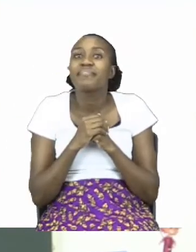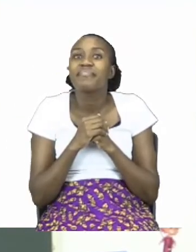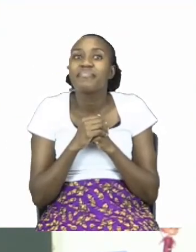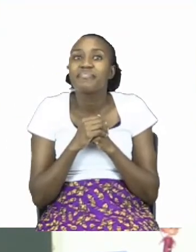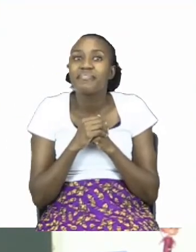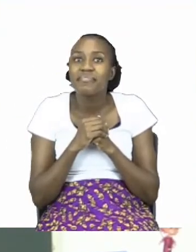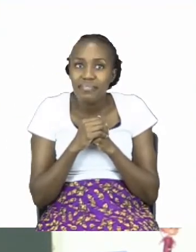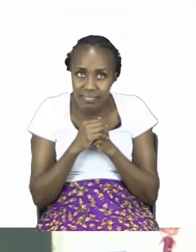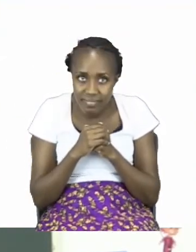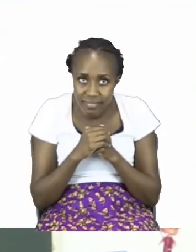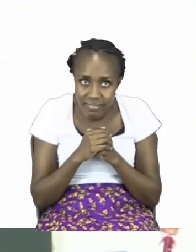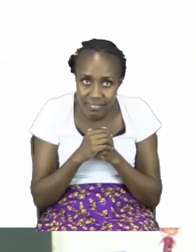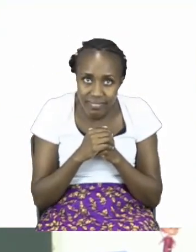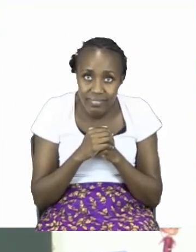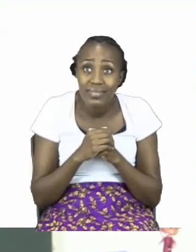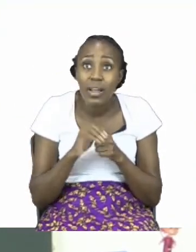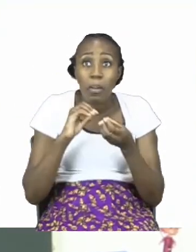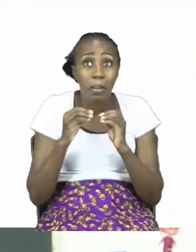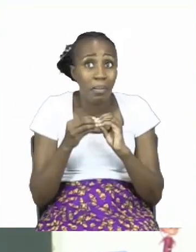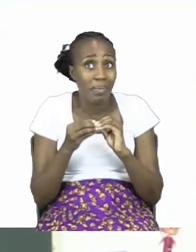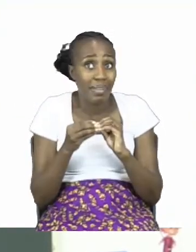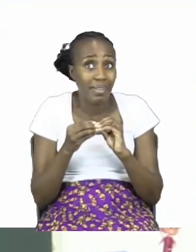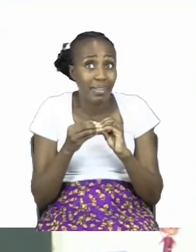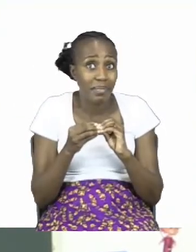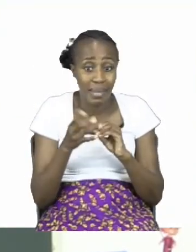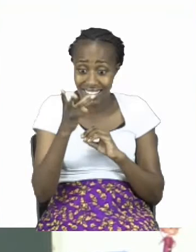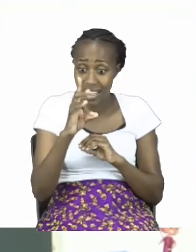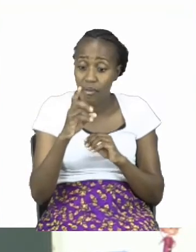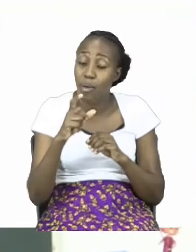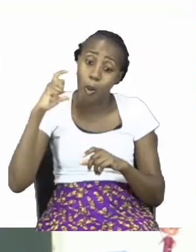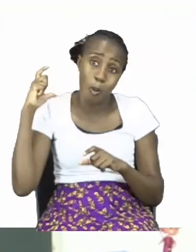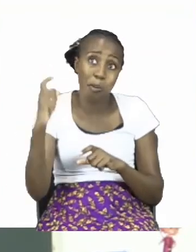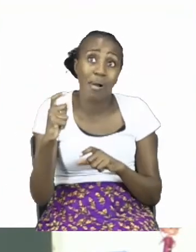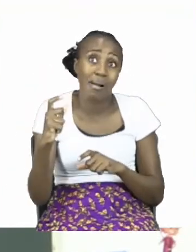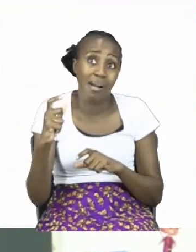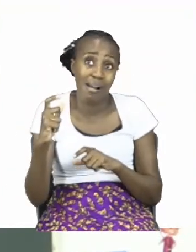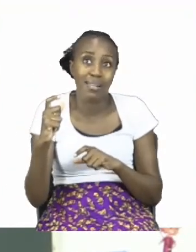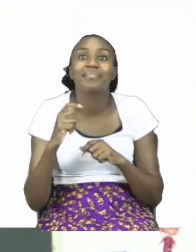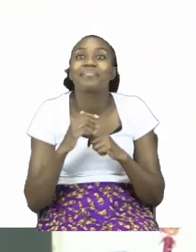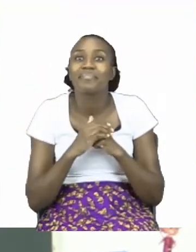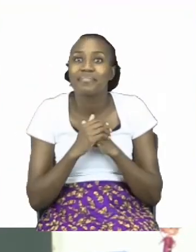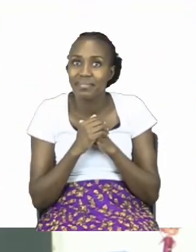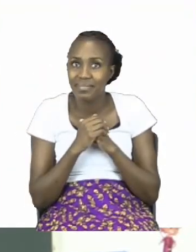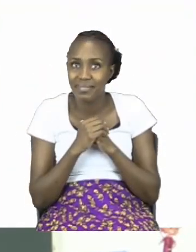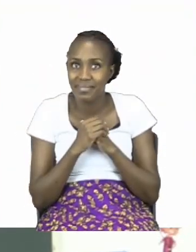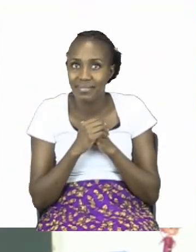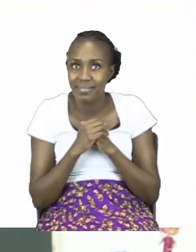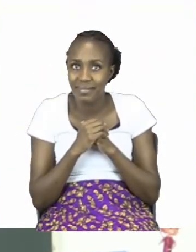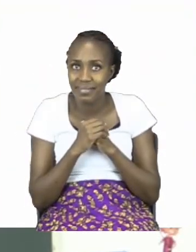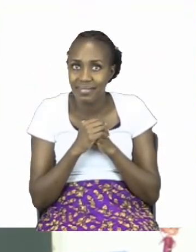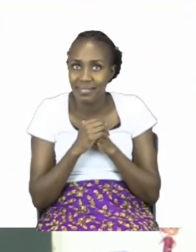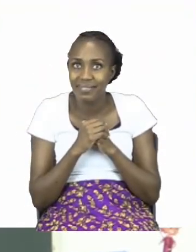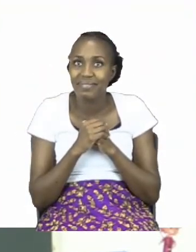out. That means, boys and girls, our last number, which means it's our biggest number, is